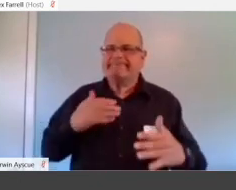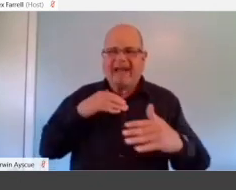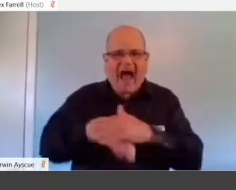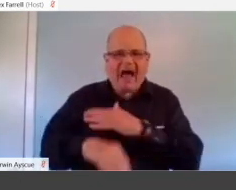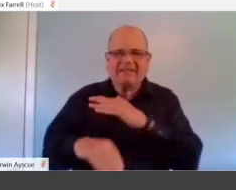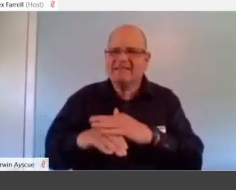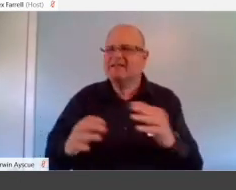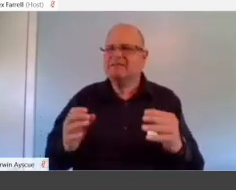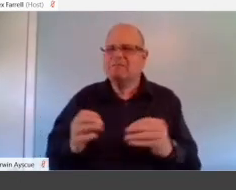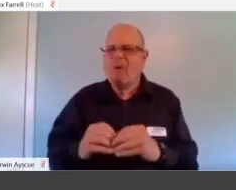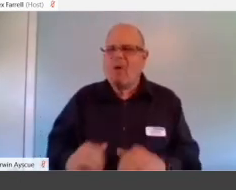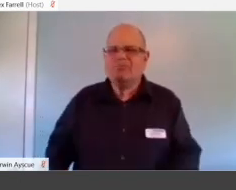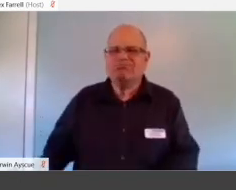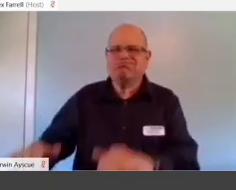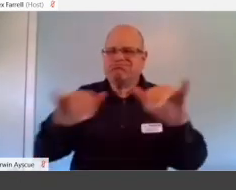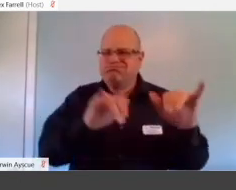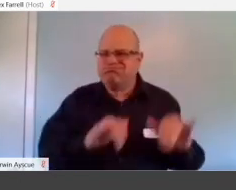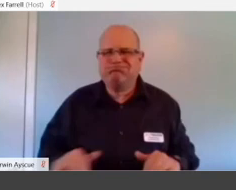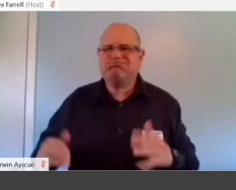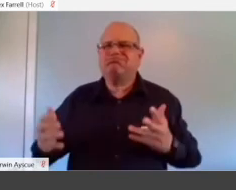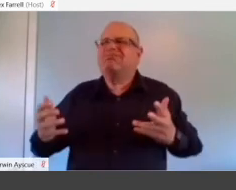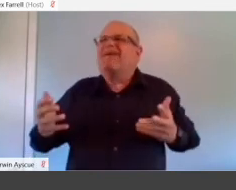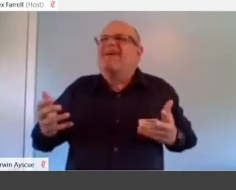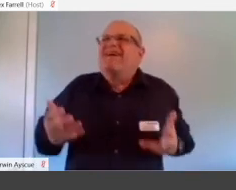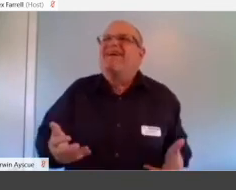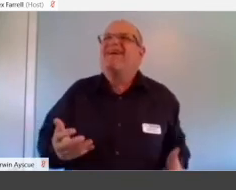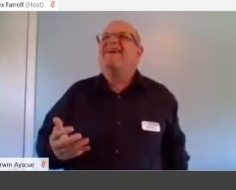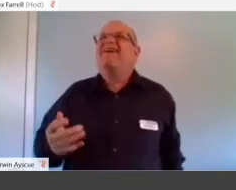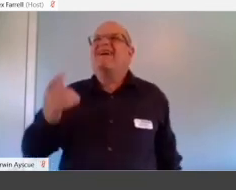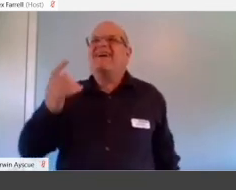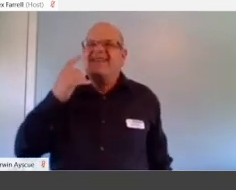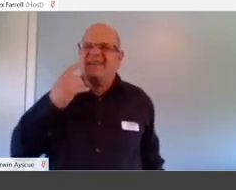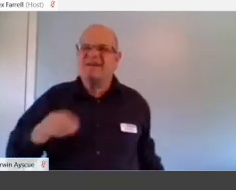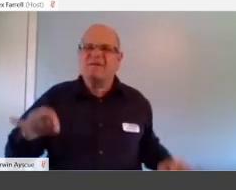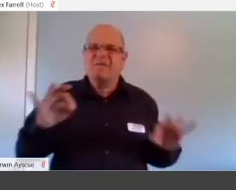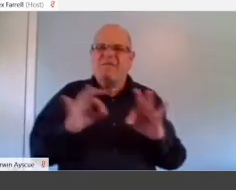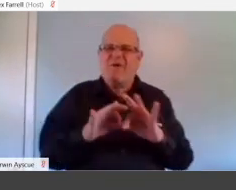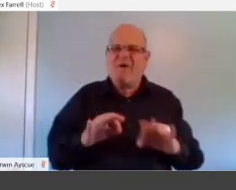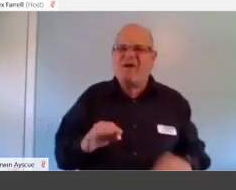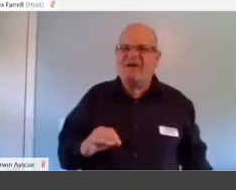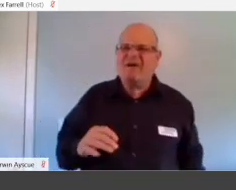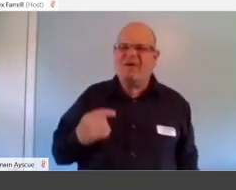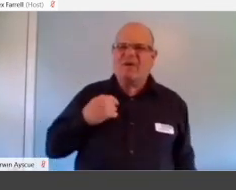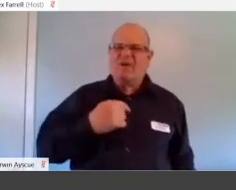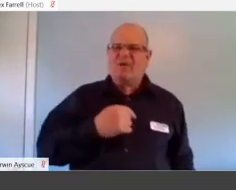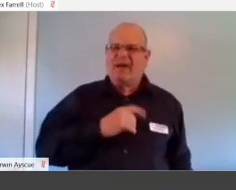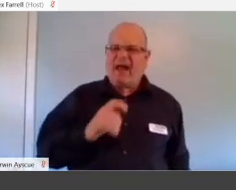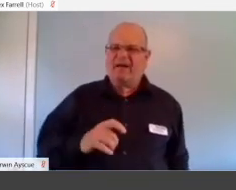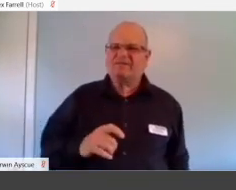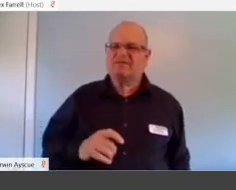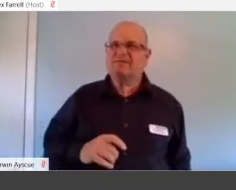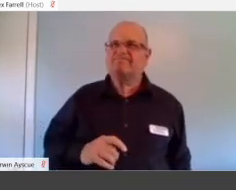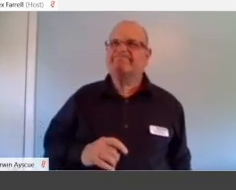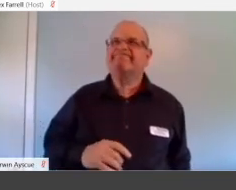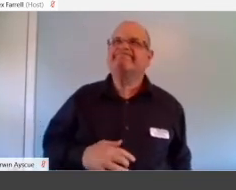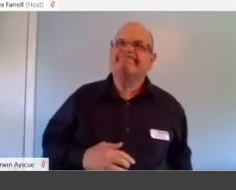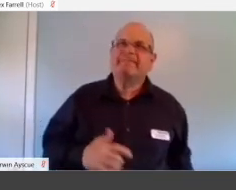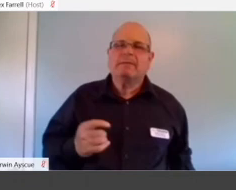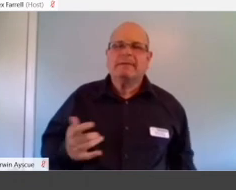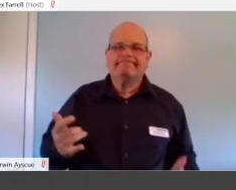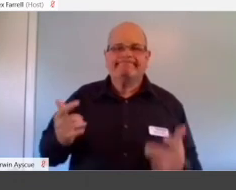design principles. And I think we have to, in our way, give ourselves some grace if we